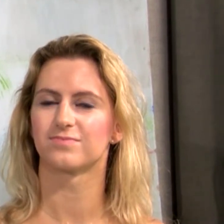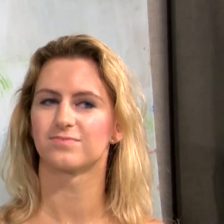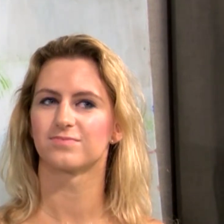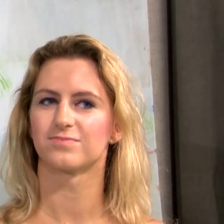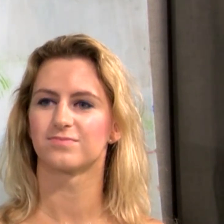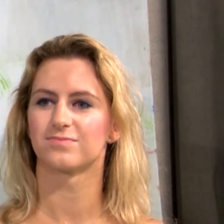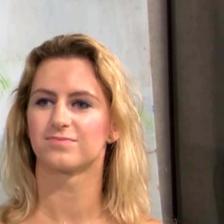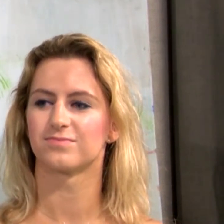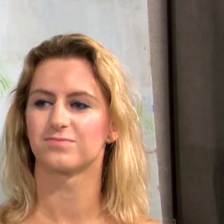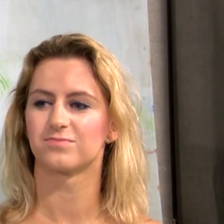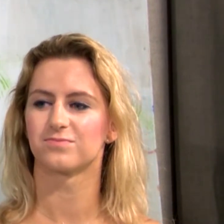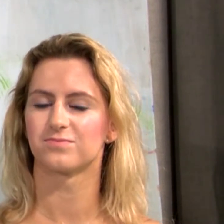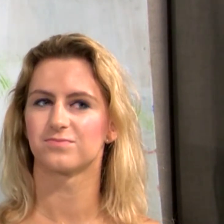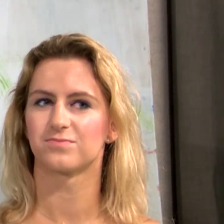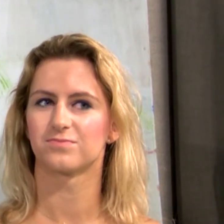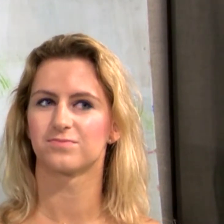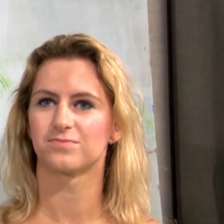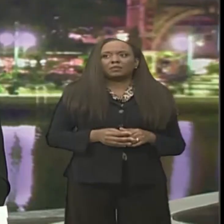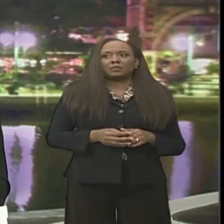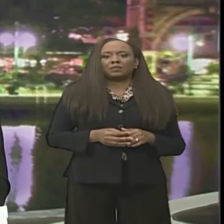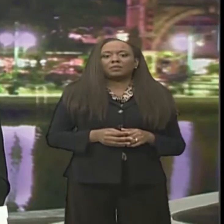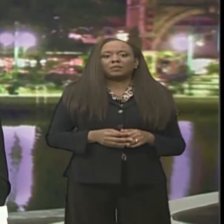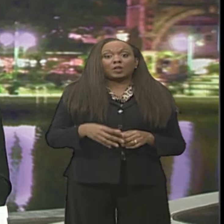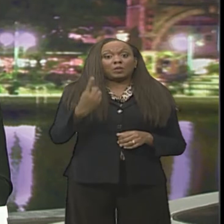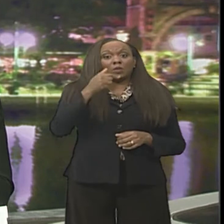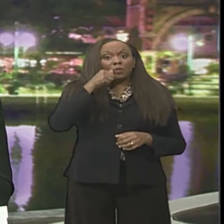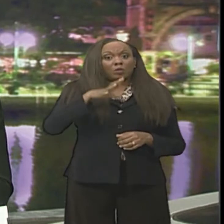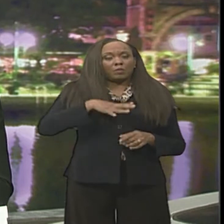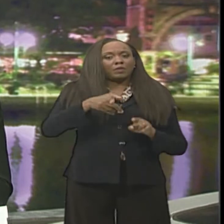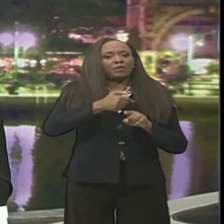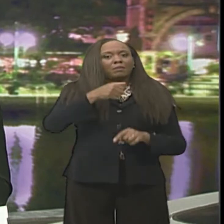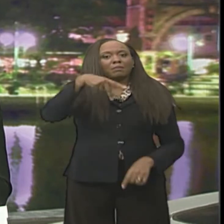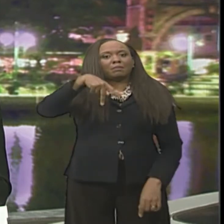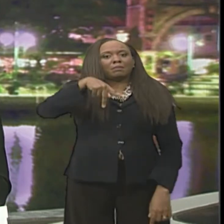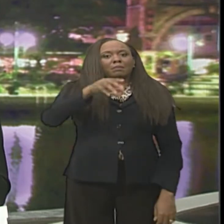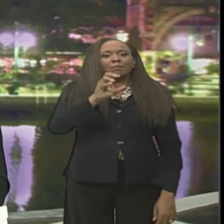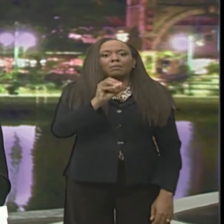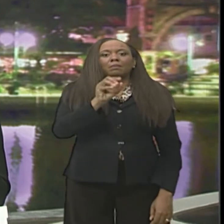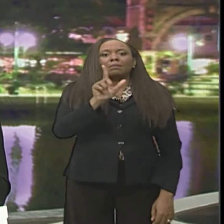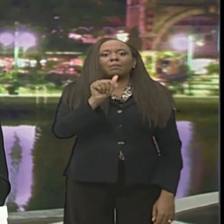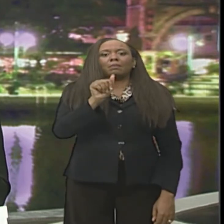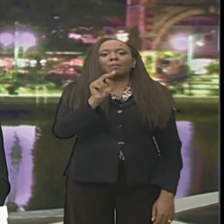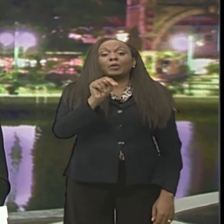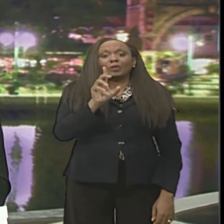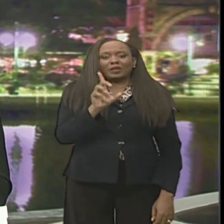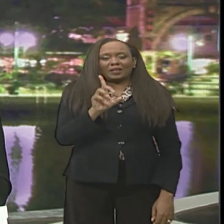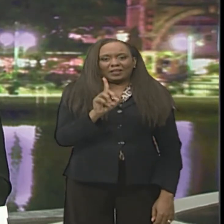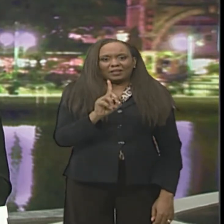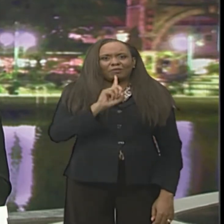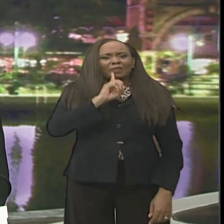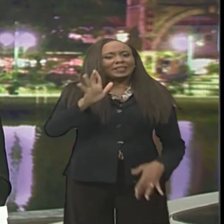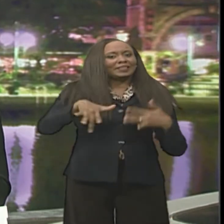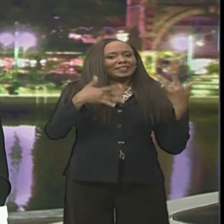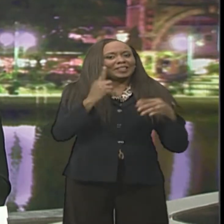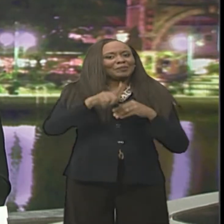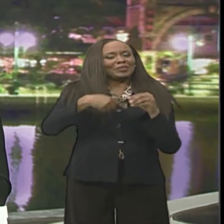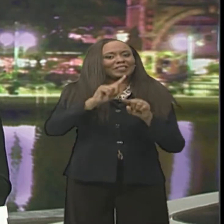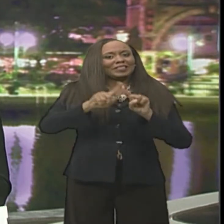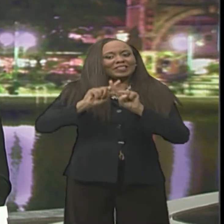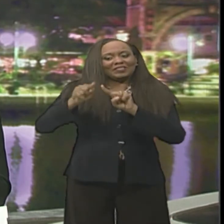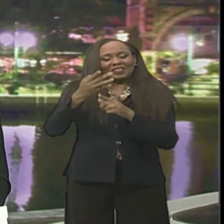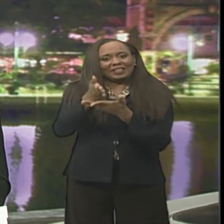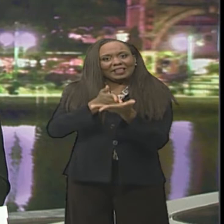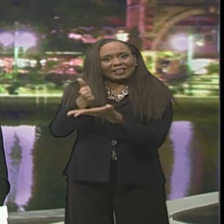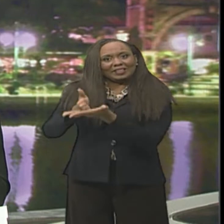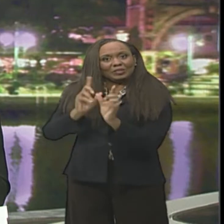dancing compared to people who've been dancing. Polish contestant Aleksandra Piszbalak is excited about the